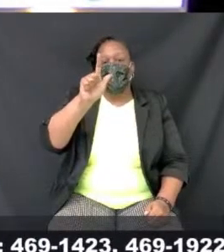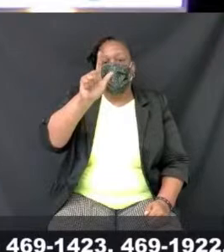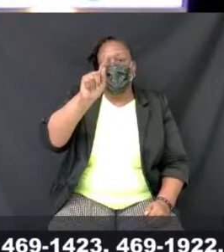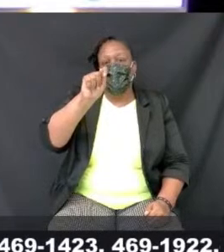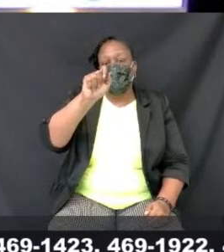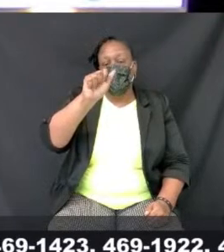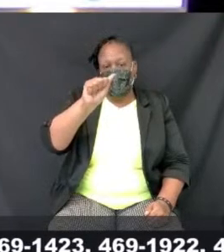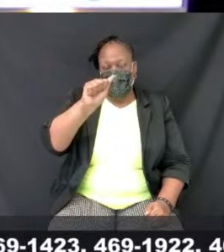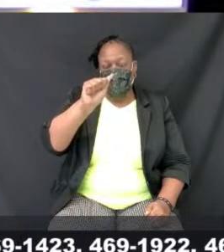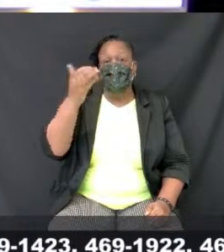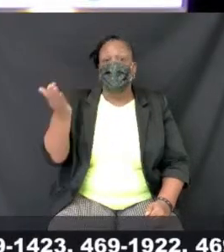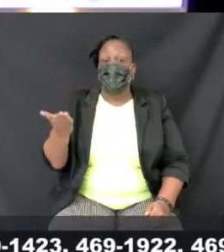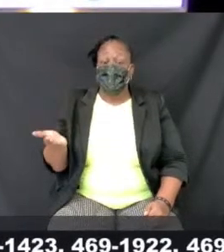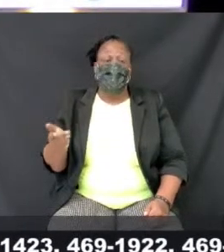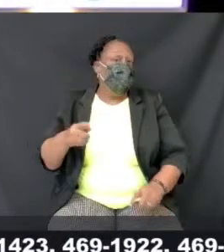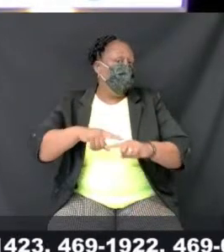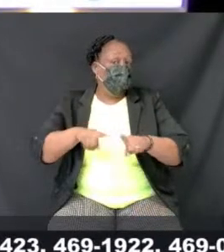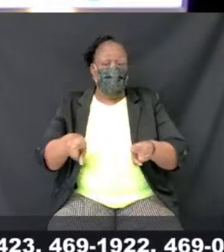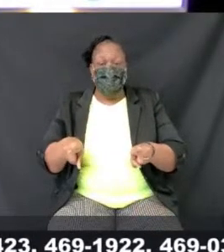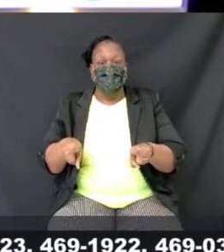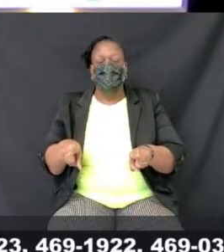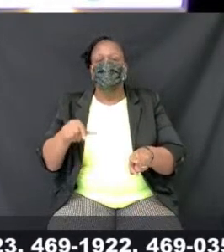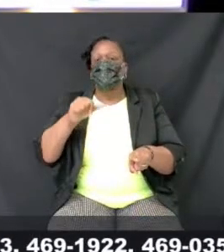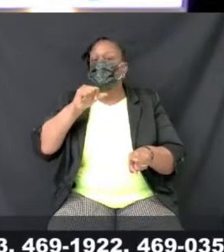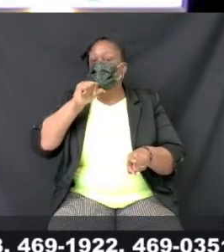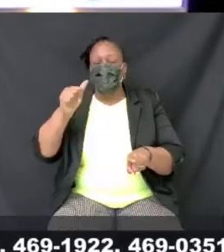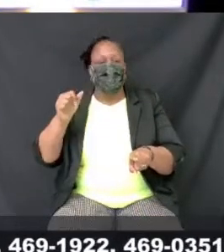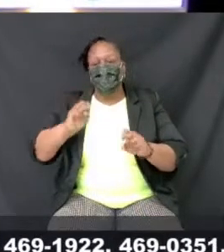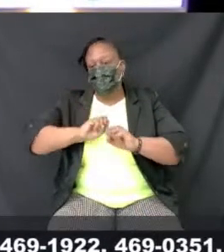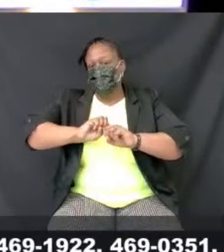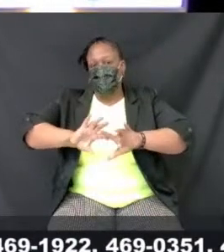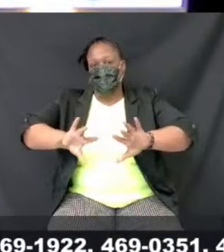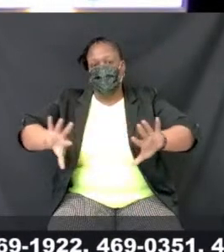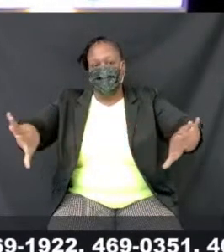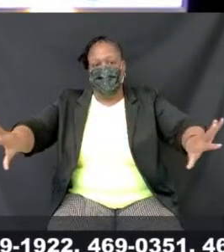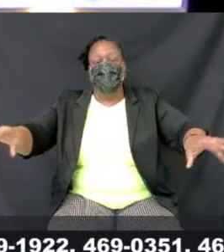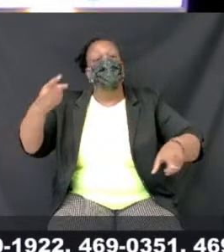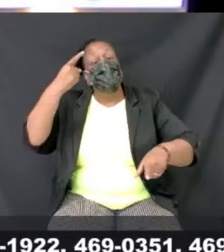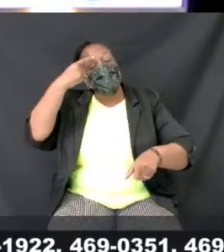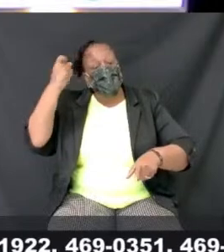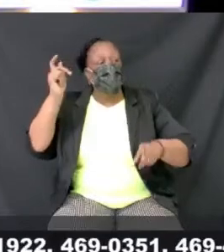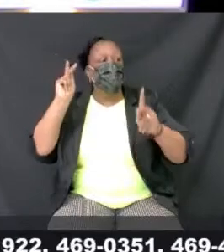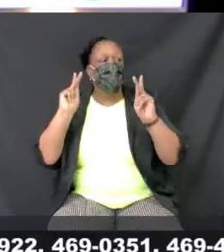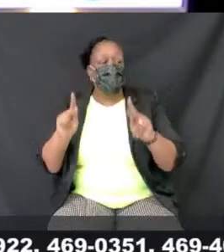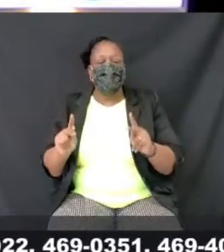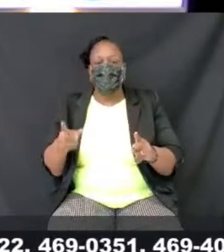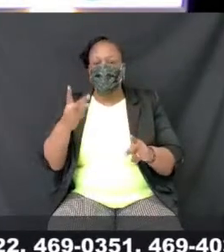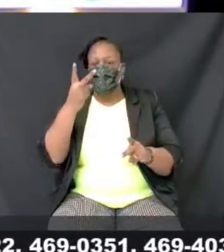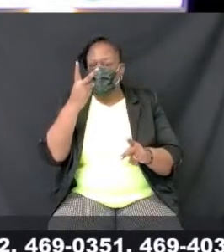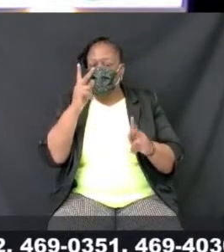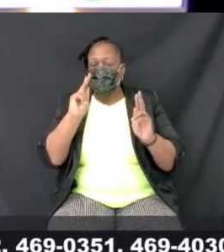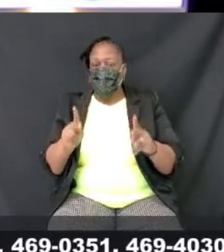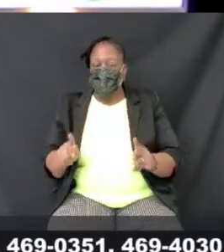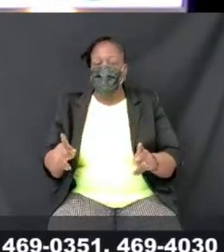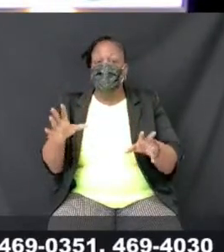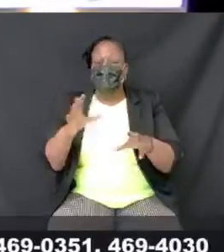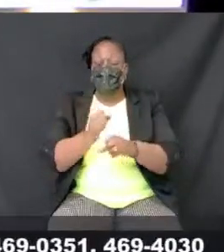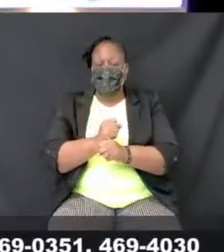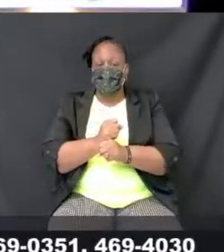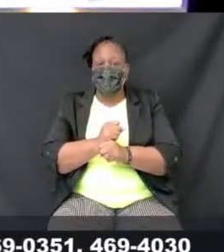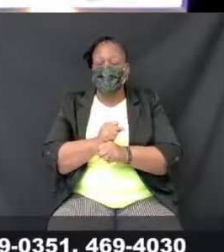the Federation of St. Kitts and Nevis, but we had no evidence that it was circulating in the community.